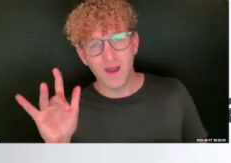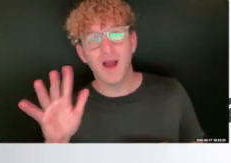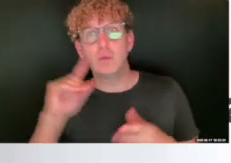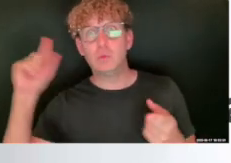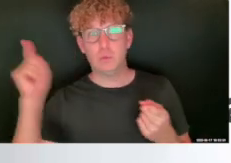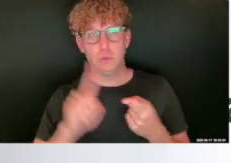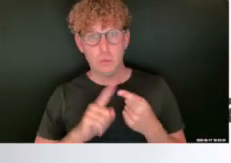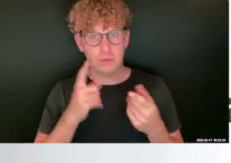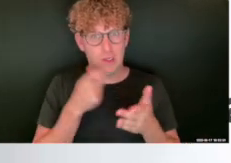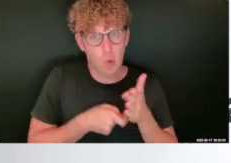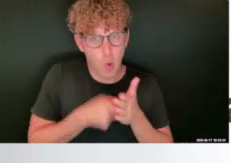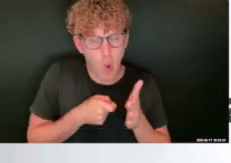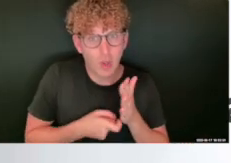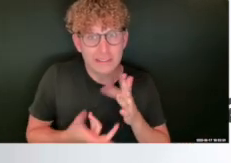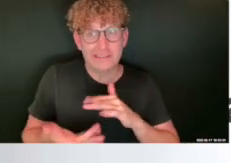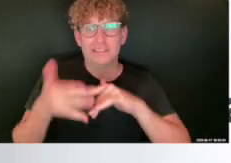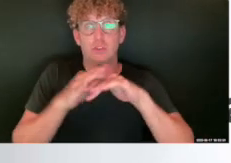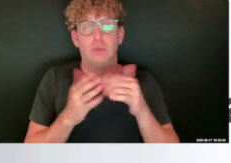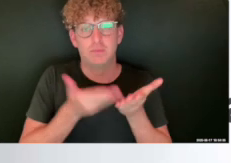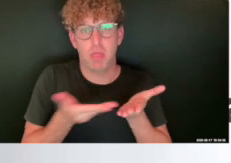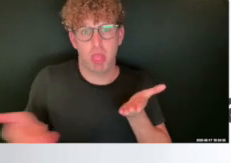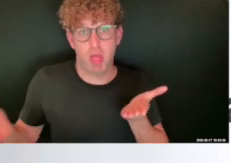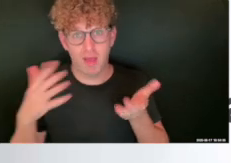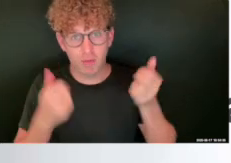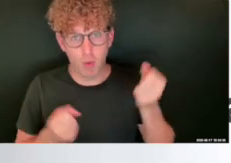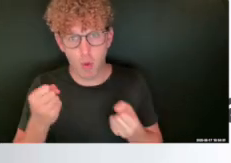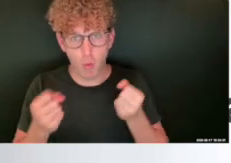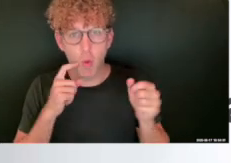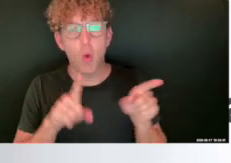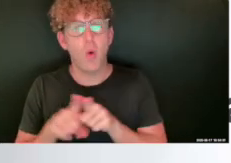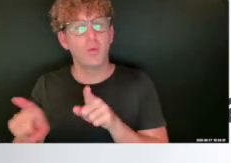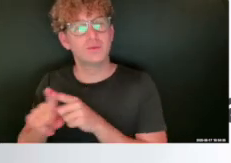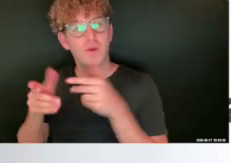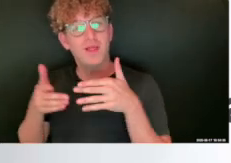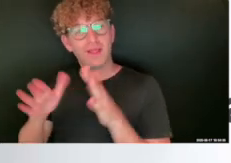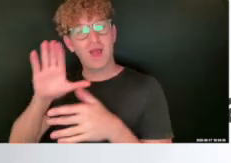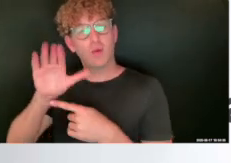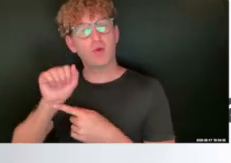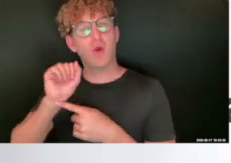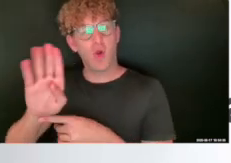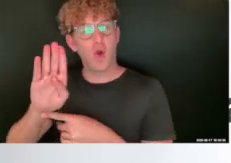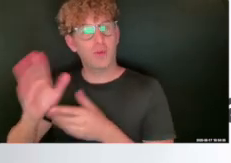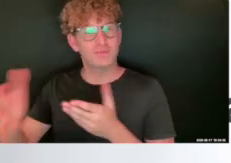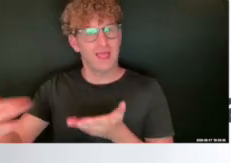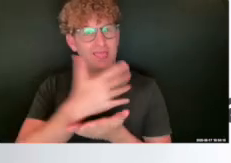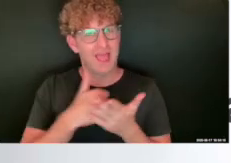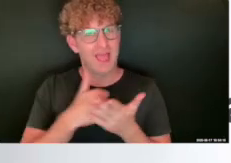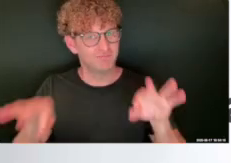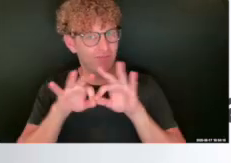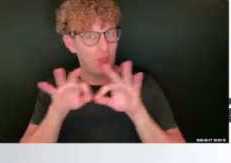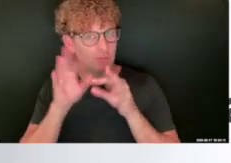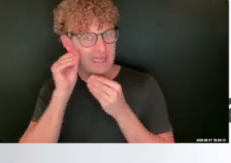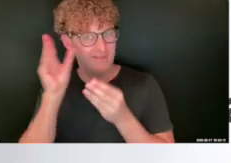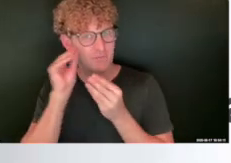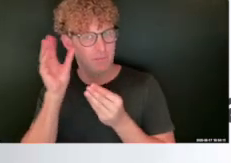Next slide. Thanks. The Clean Off-Road Equipment Voucher Incentive Project, or CORE, is a first-come,